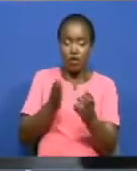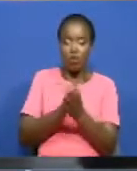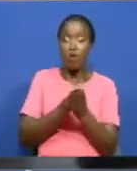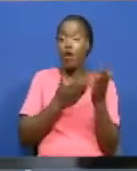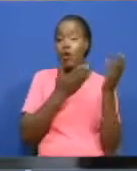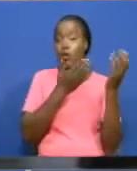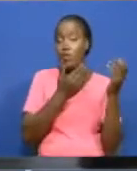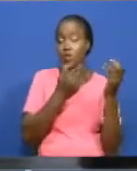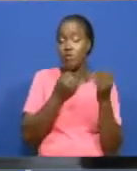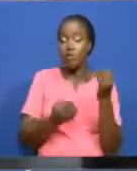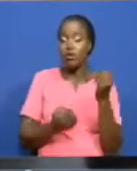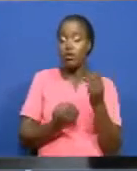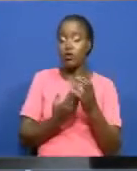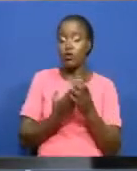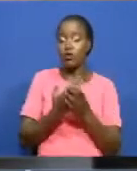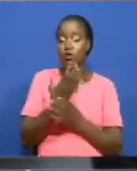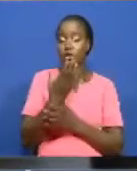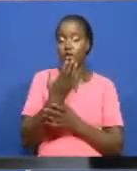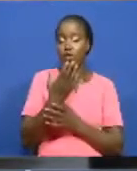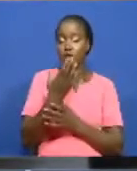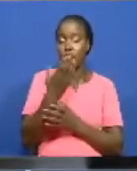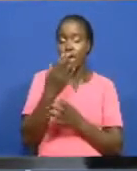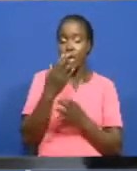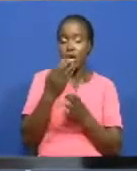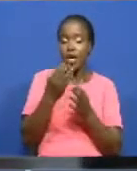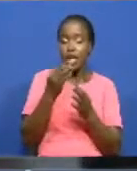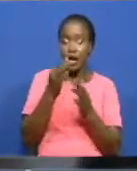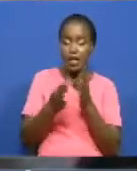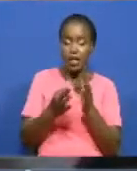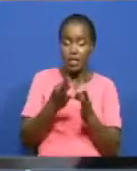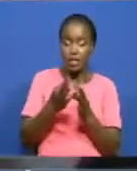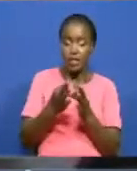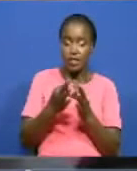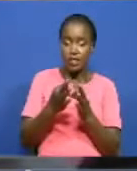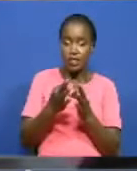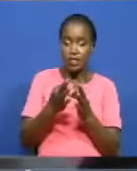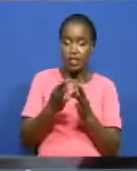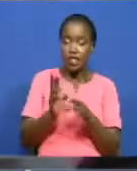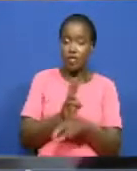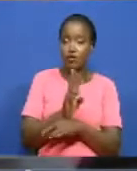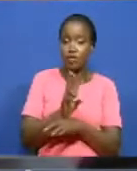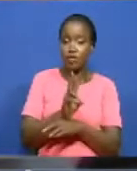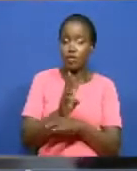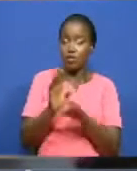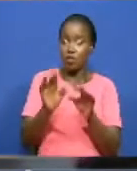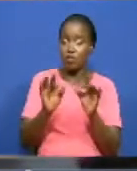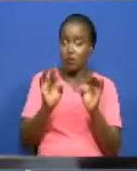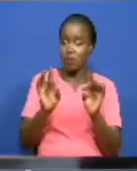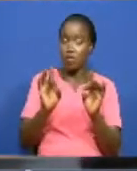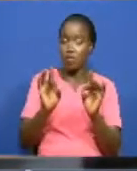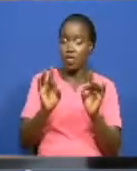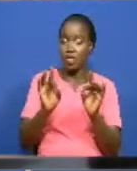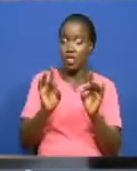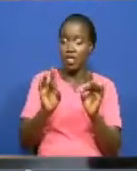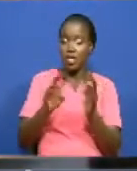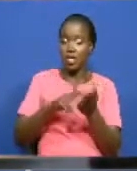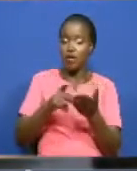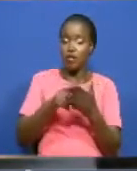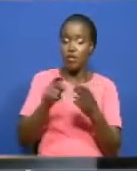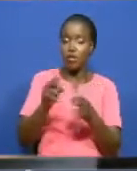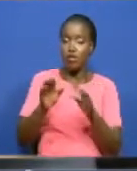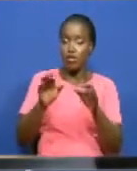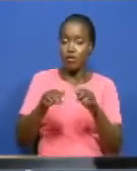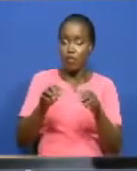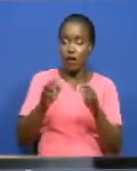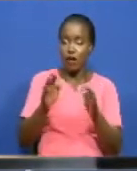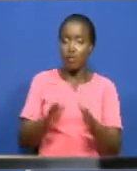gap to grow unless we use modern methods of farming sorghum, unless we